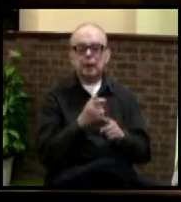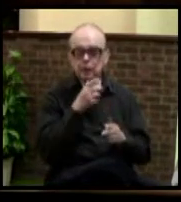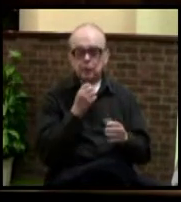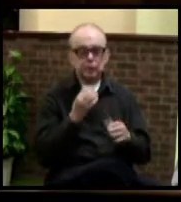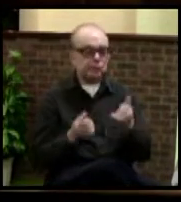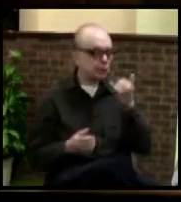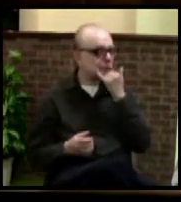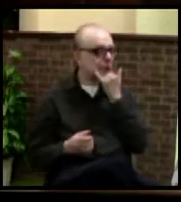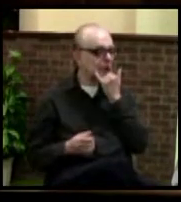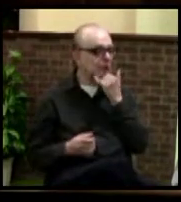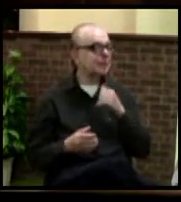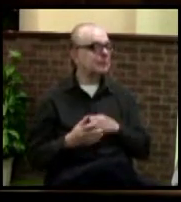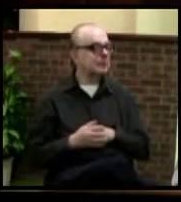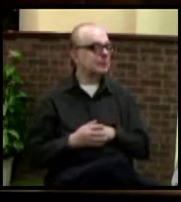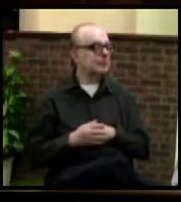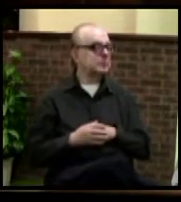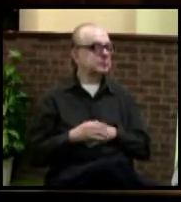or wrong.